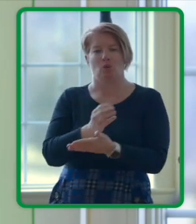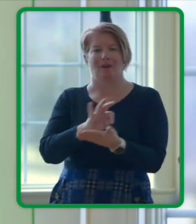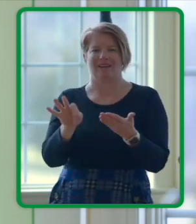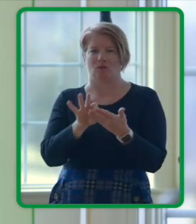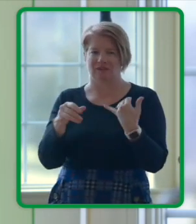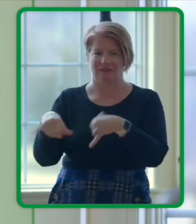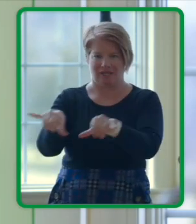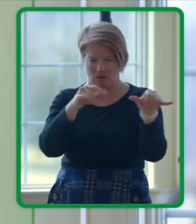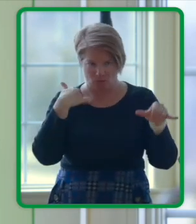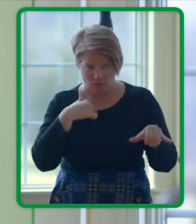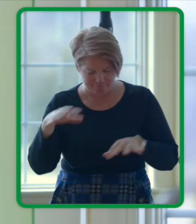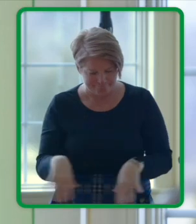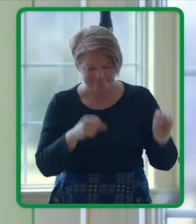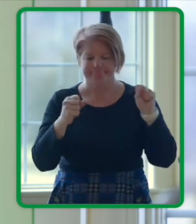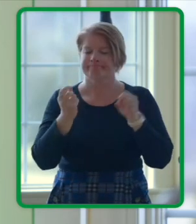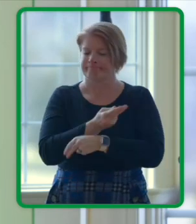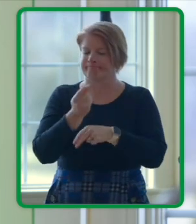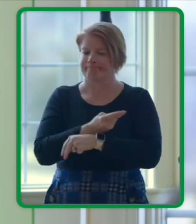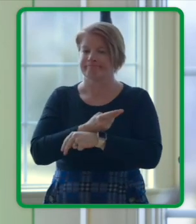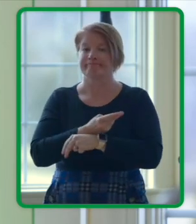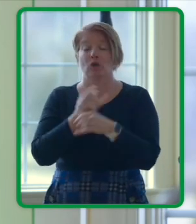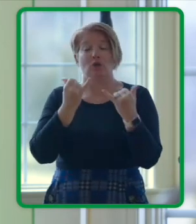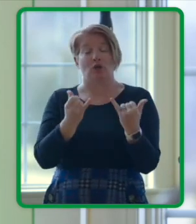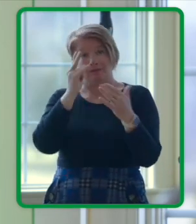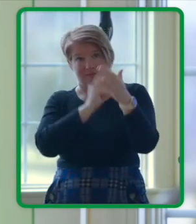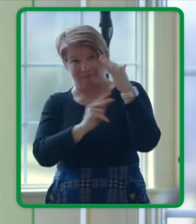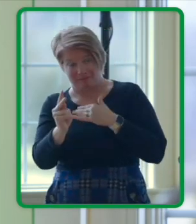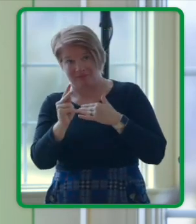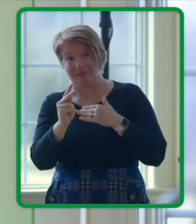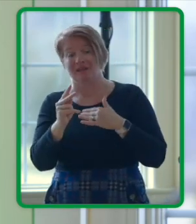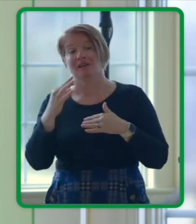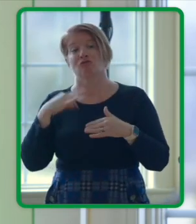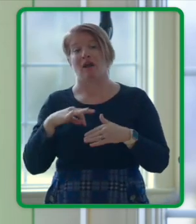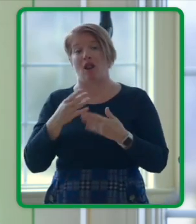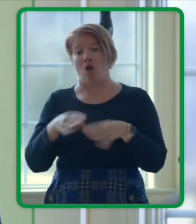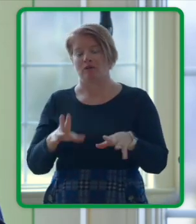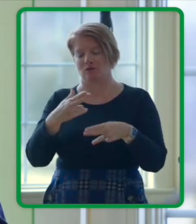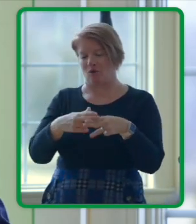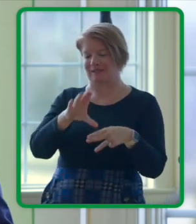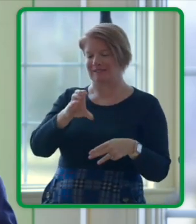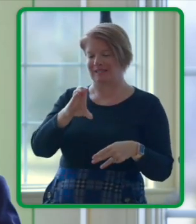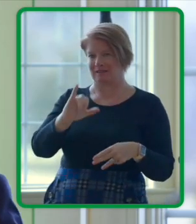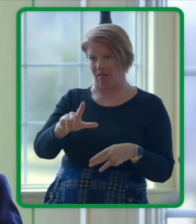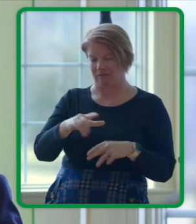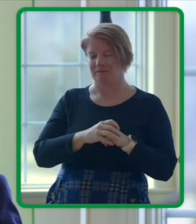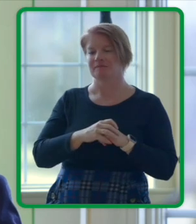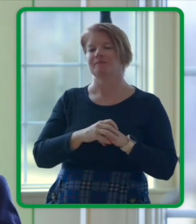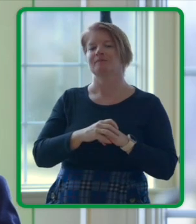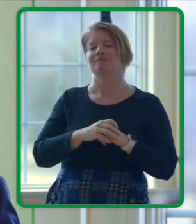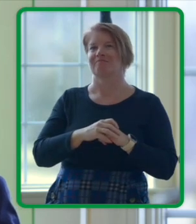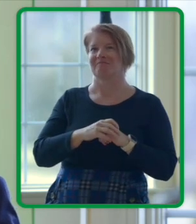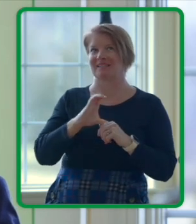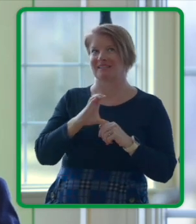standard, Current Expected Credit Losses, also known as CECL, which resulted in a one-time increase